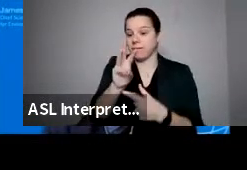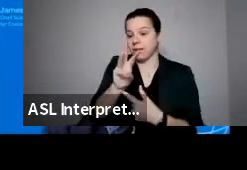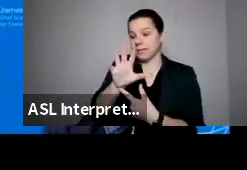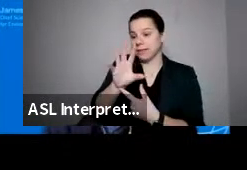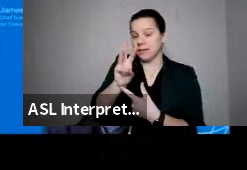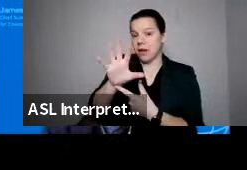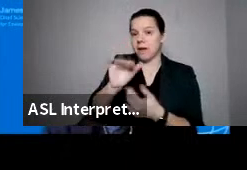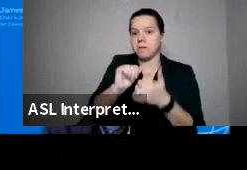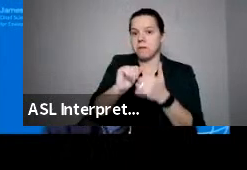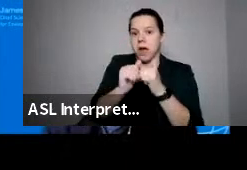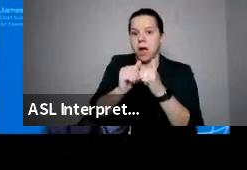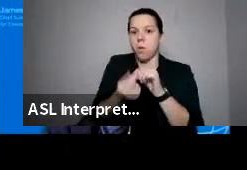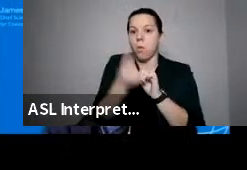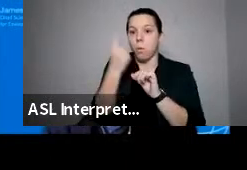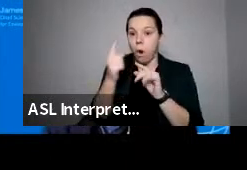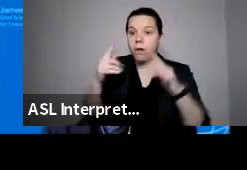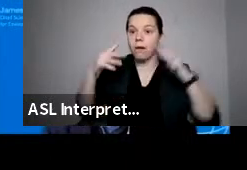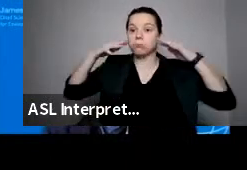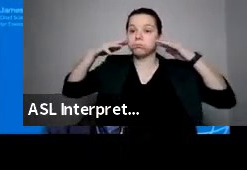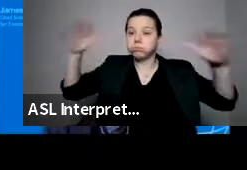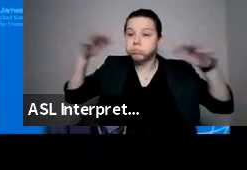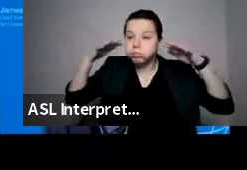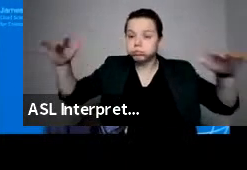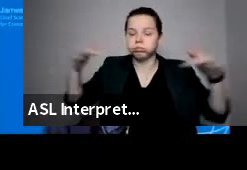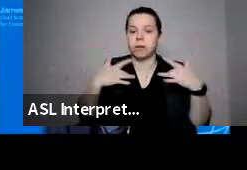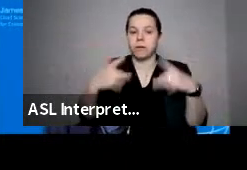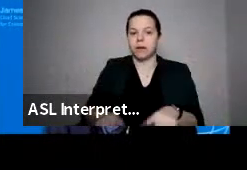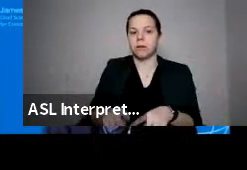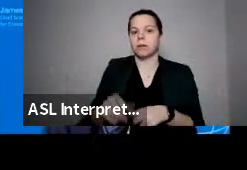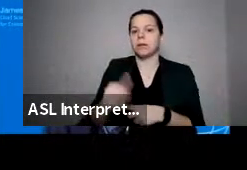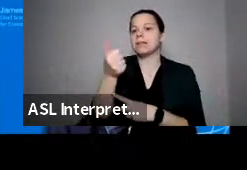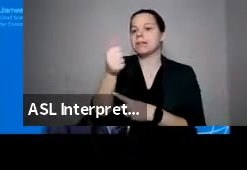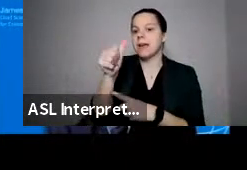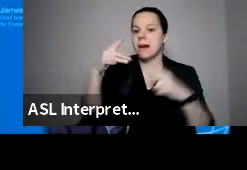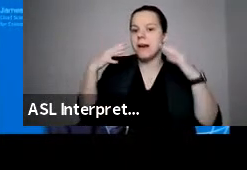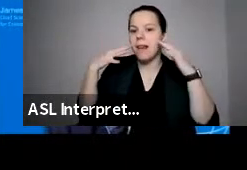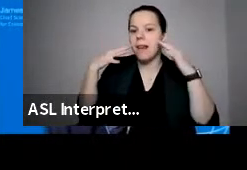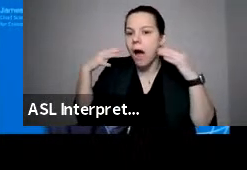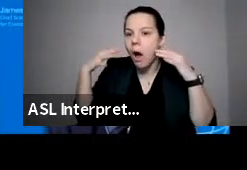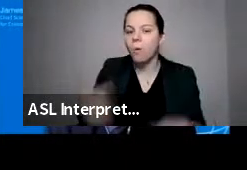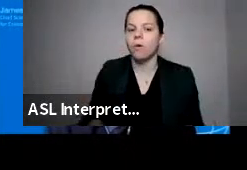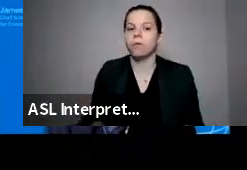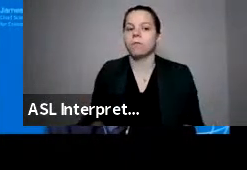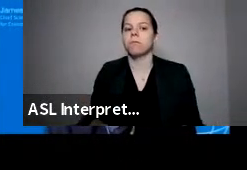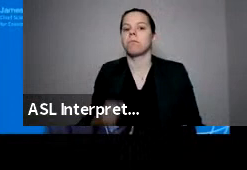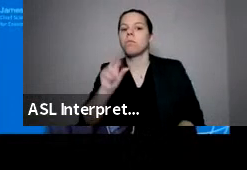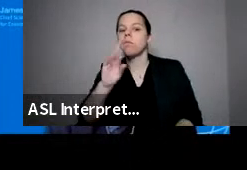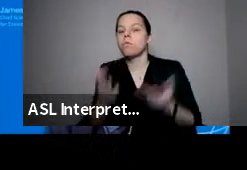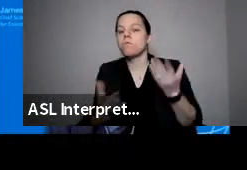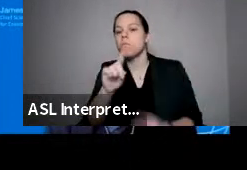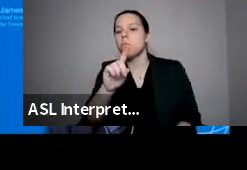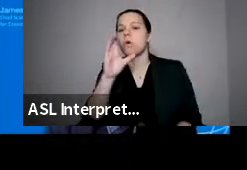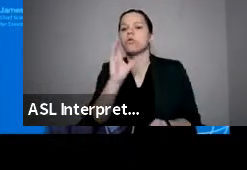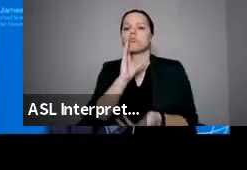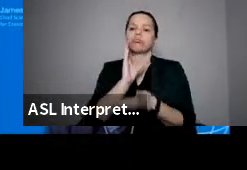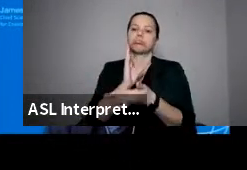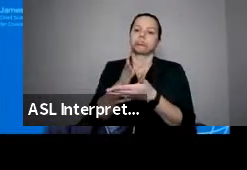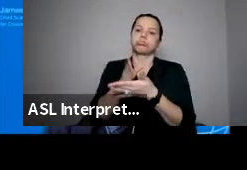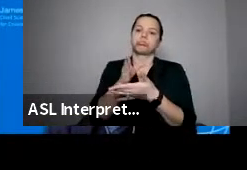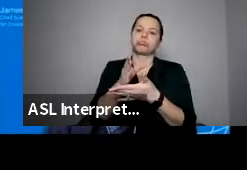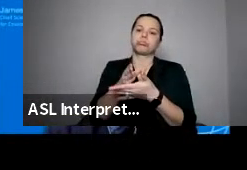through one very loud event, 10 loud events, or perhaps 100 moderately loud